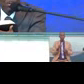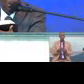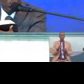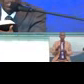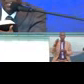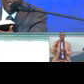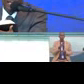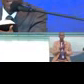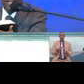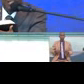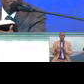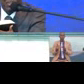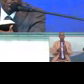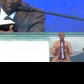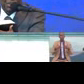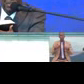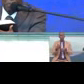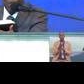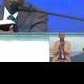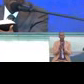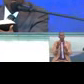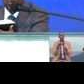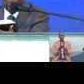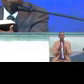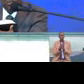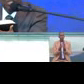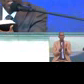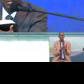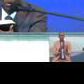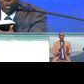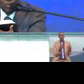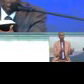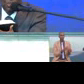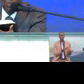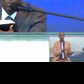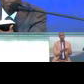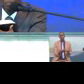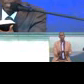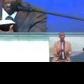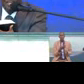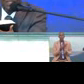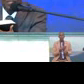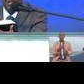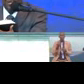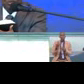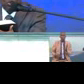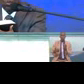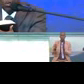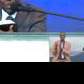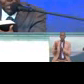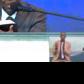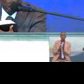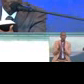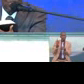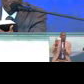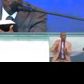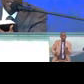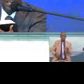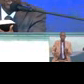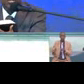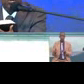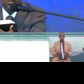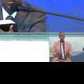you free from the law of sin and death. In verse 3, but what the law could not do, in that it